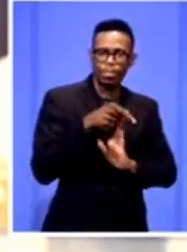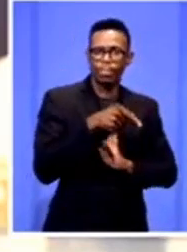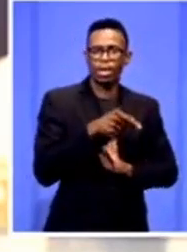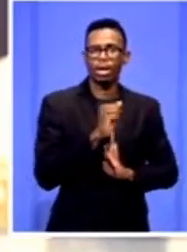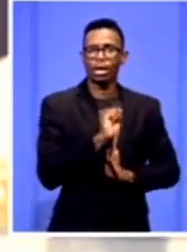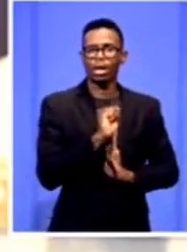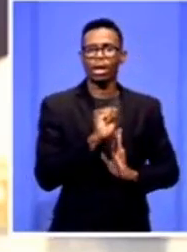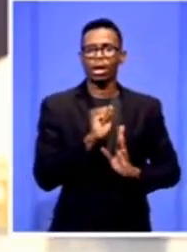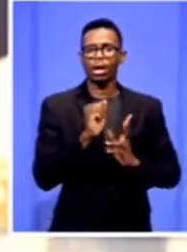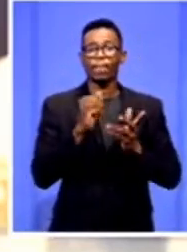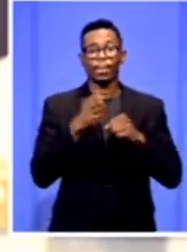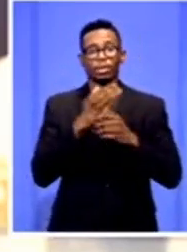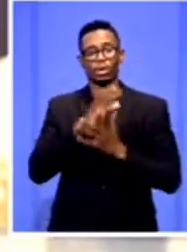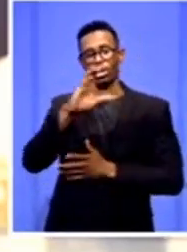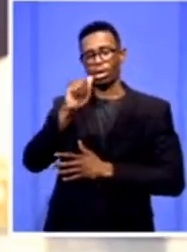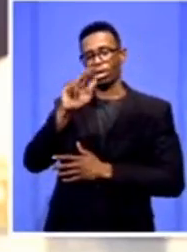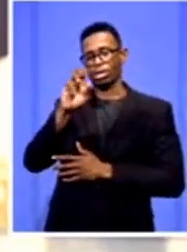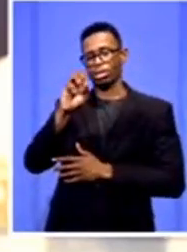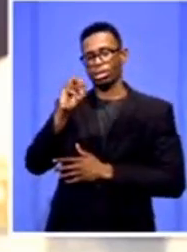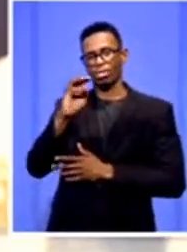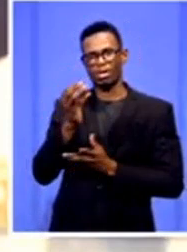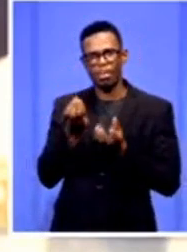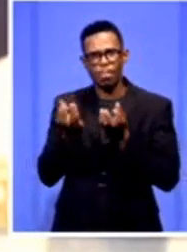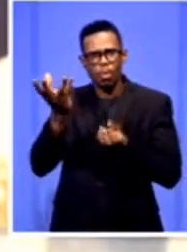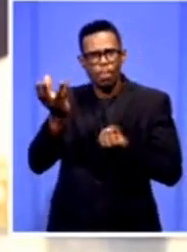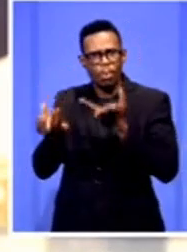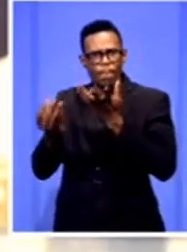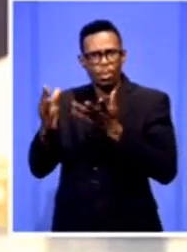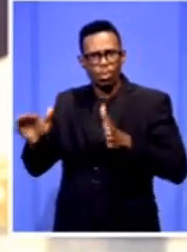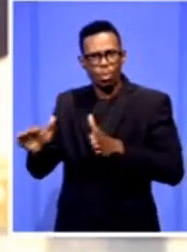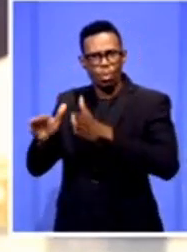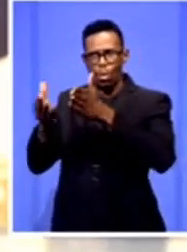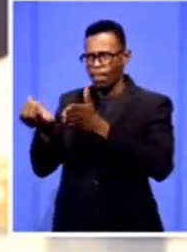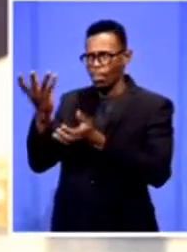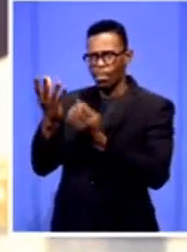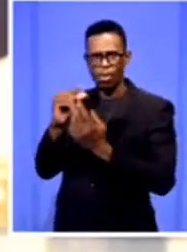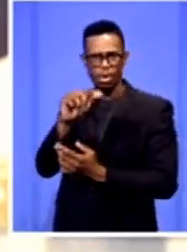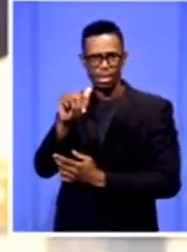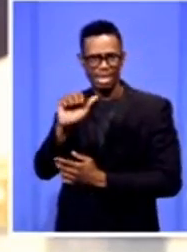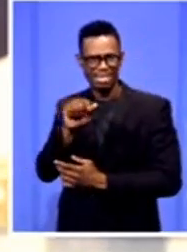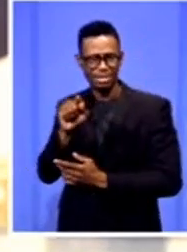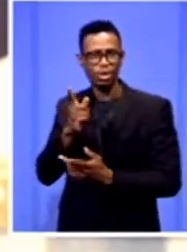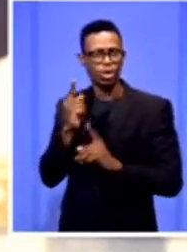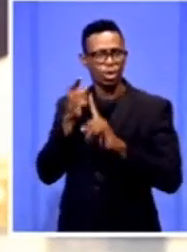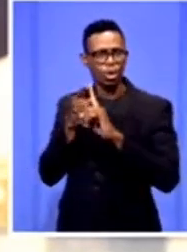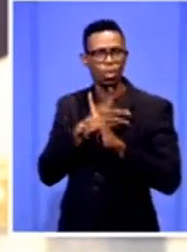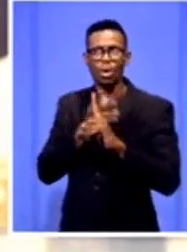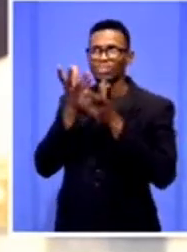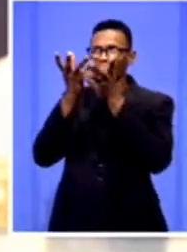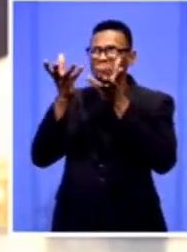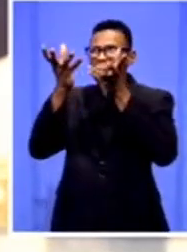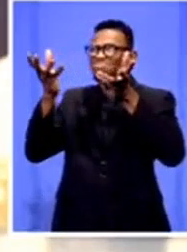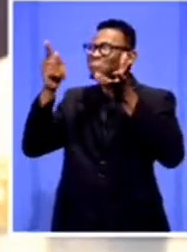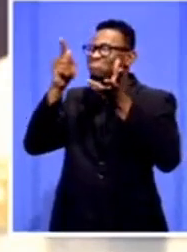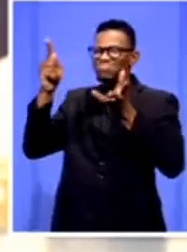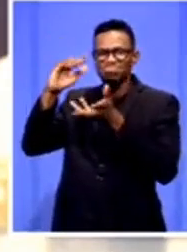are also building the green economy through environmental support and training in the energy and waste